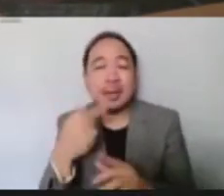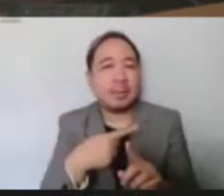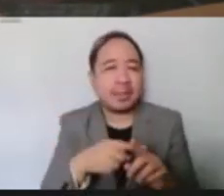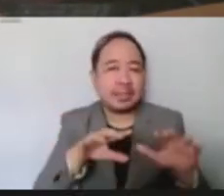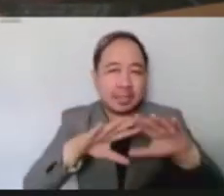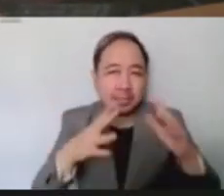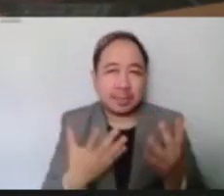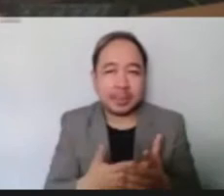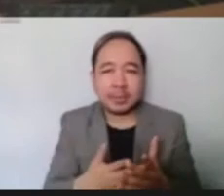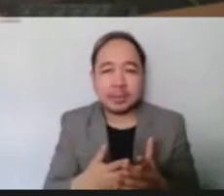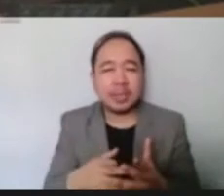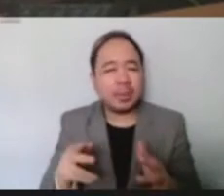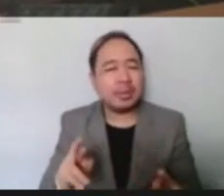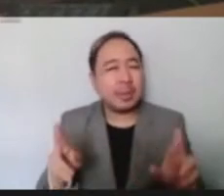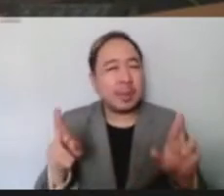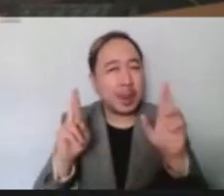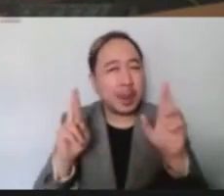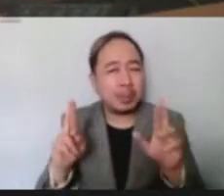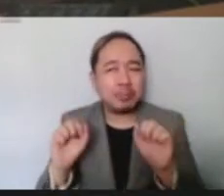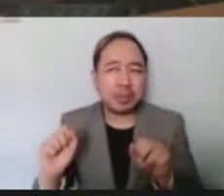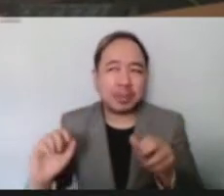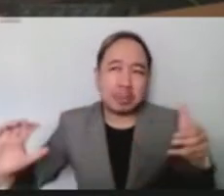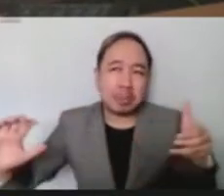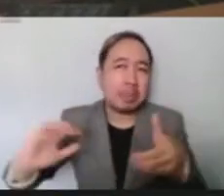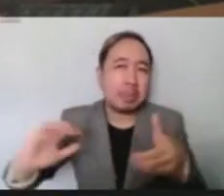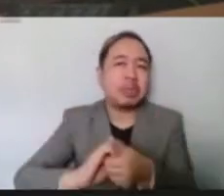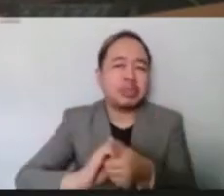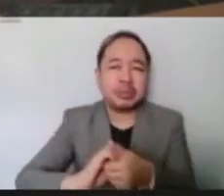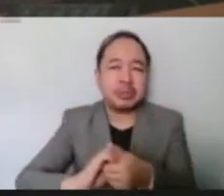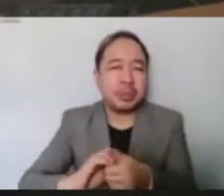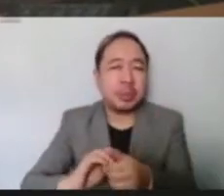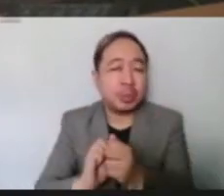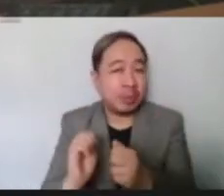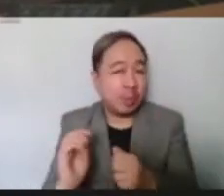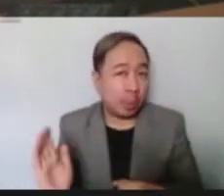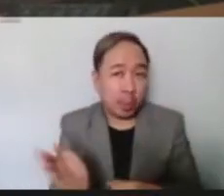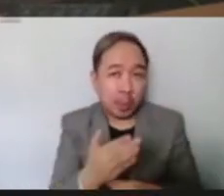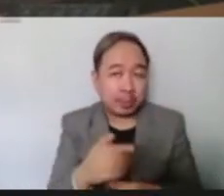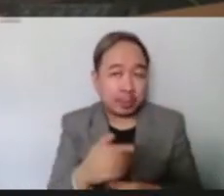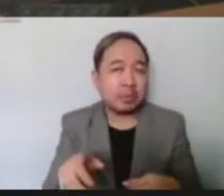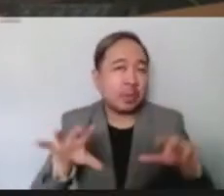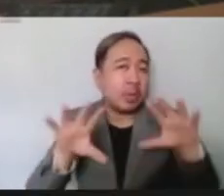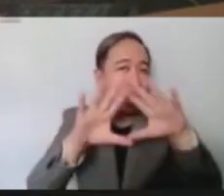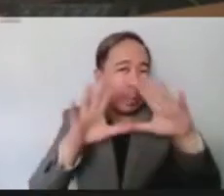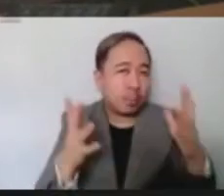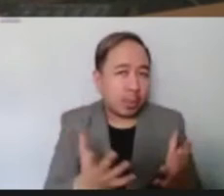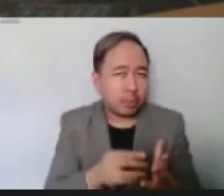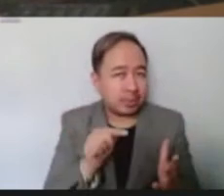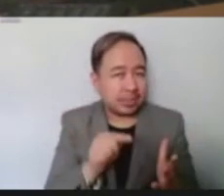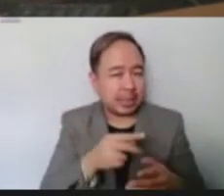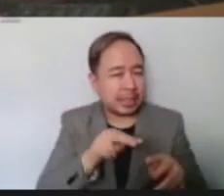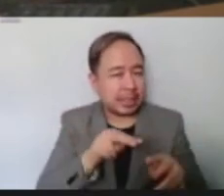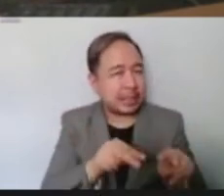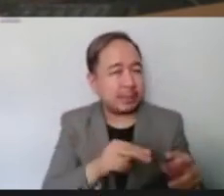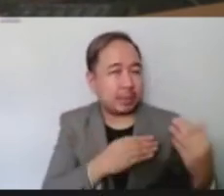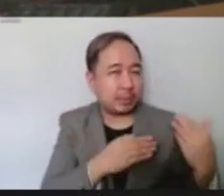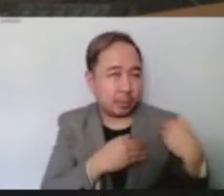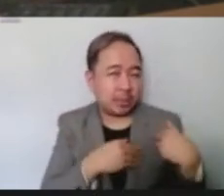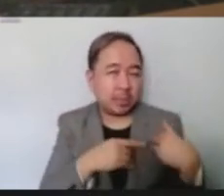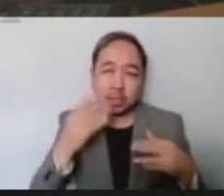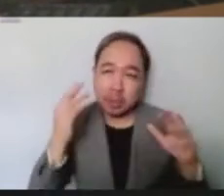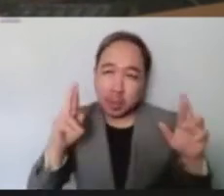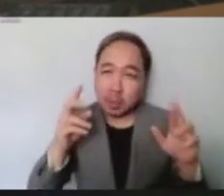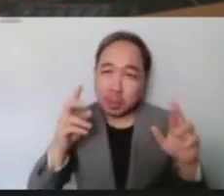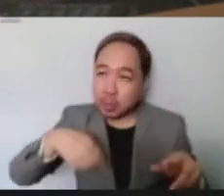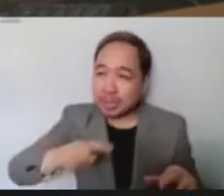a meaningful and genuine partnership with all our our planet is our accountability and responsibility so let's collectively